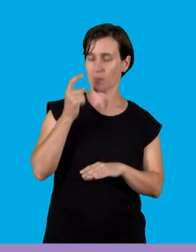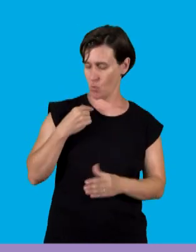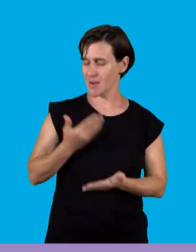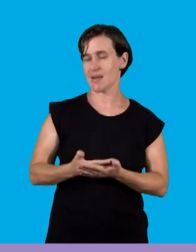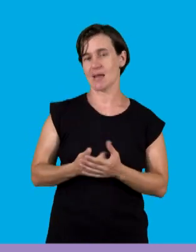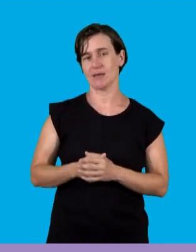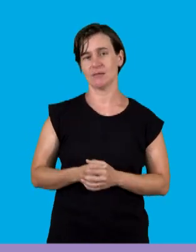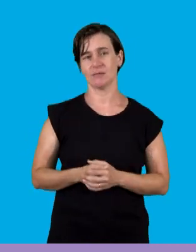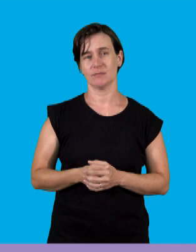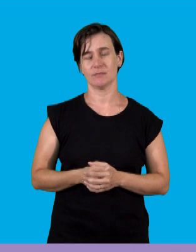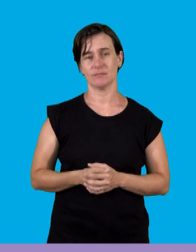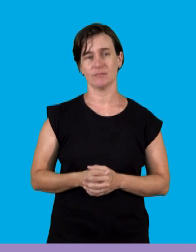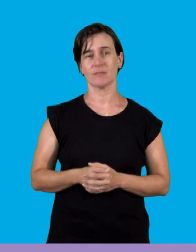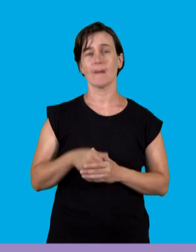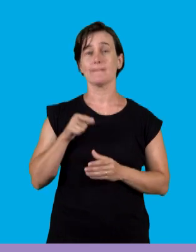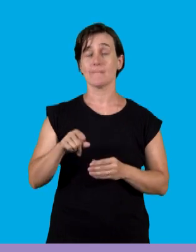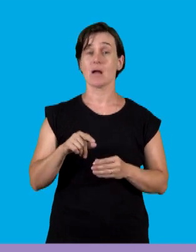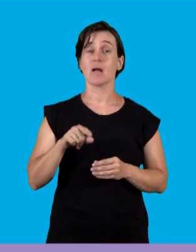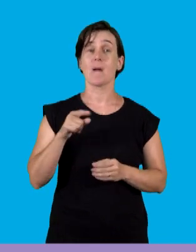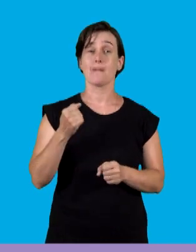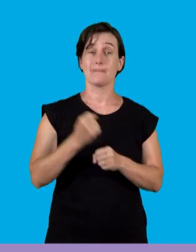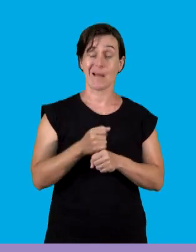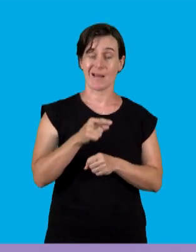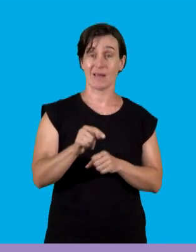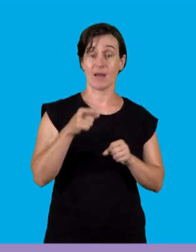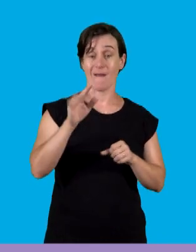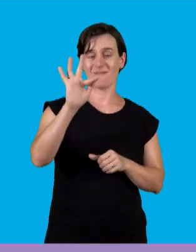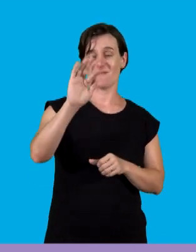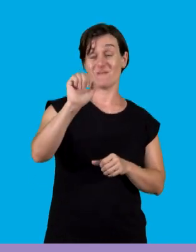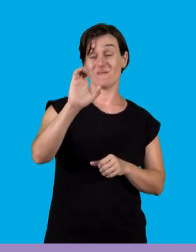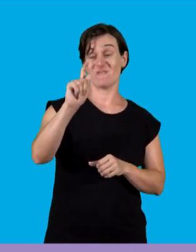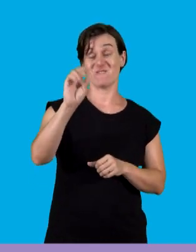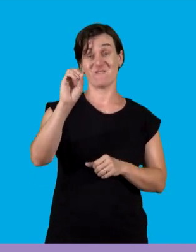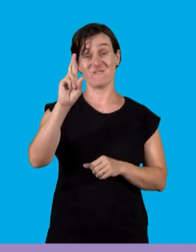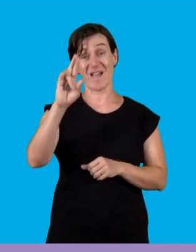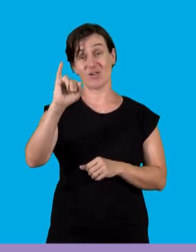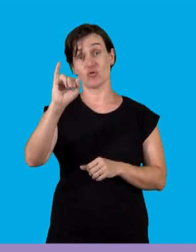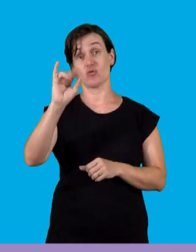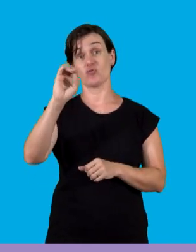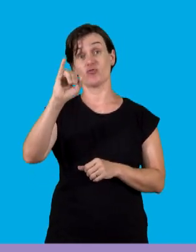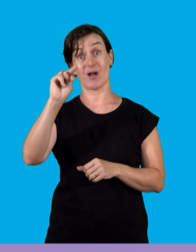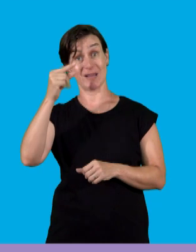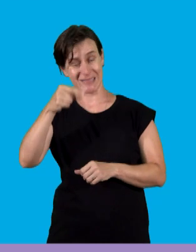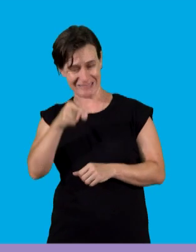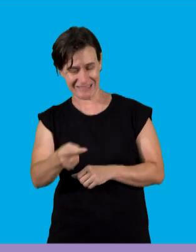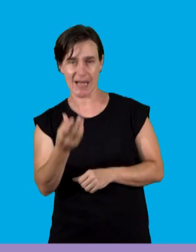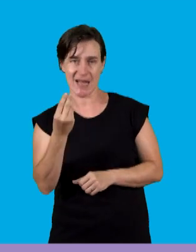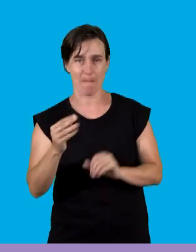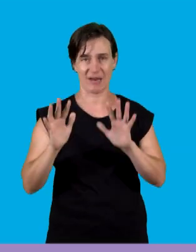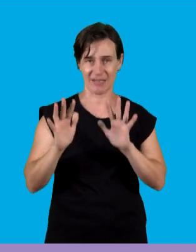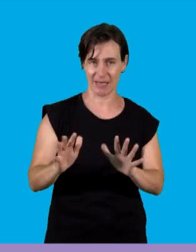we can by factorizing that 10 there. So we can say that this